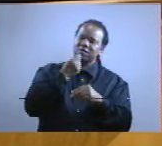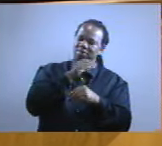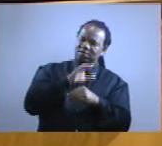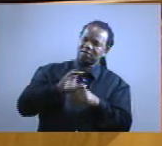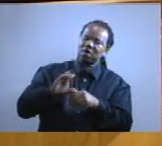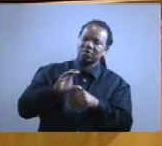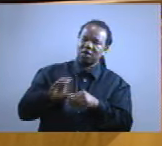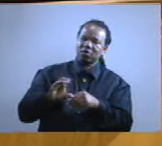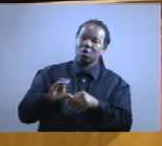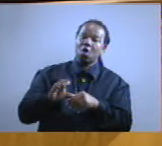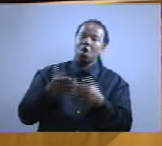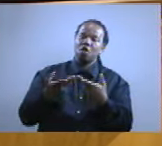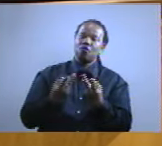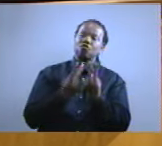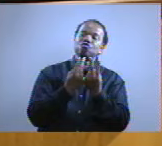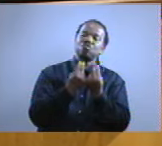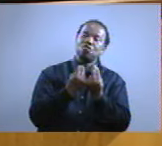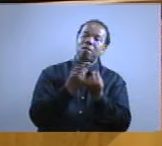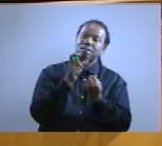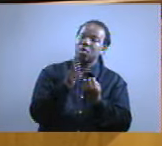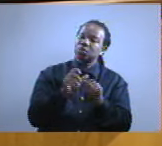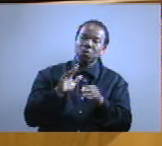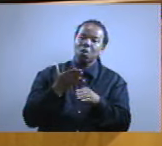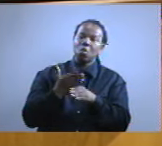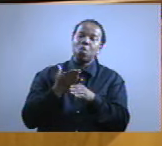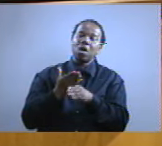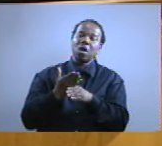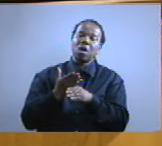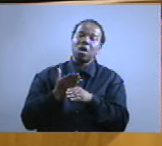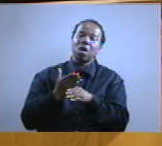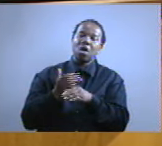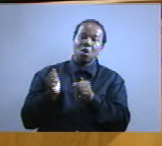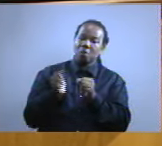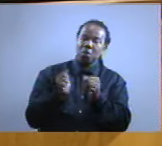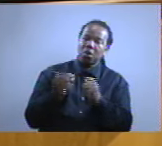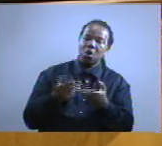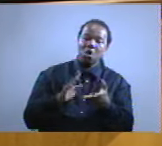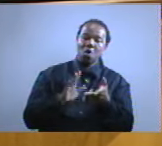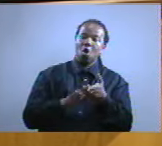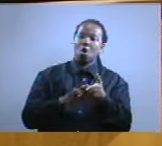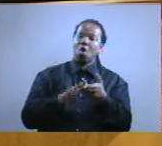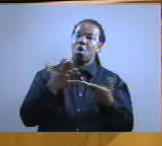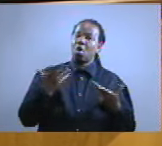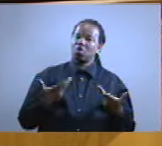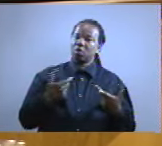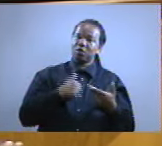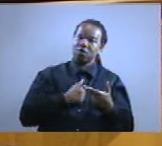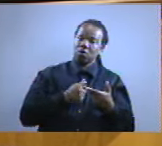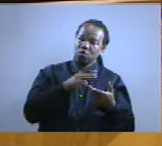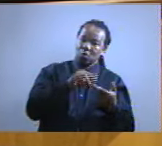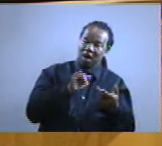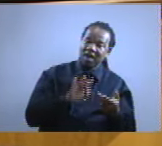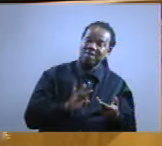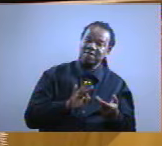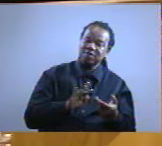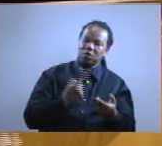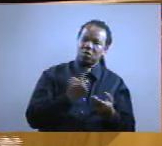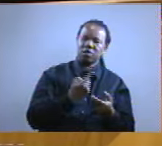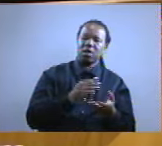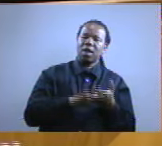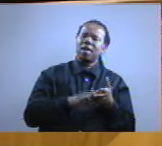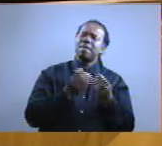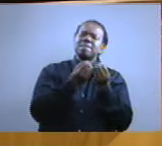of newly unemployed workers who survive on finite unemployment insurance benefits and the millions of South Africans who depend